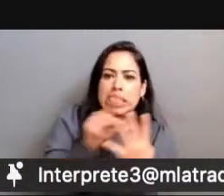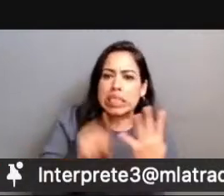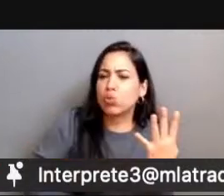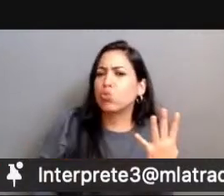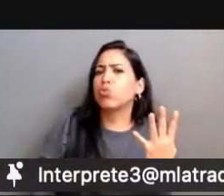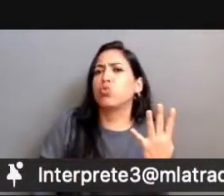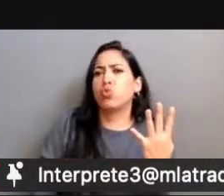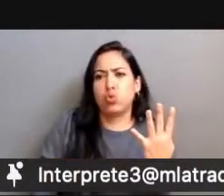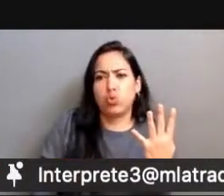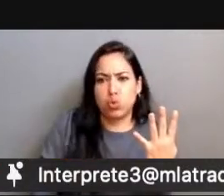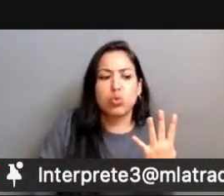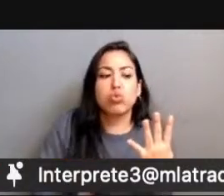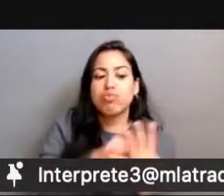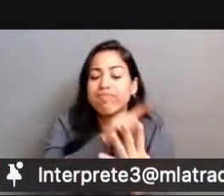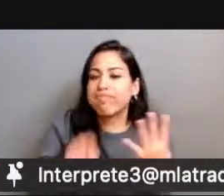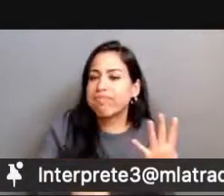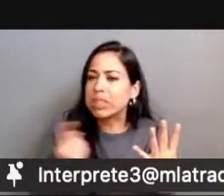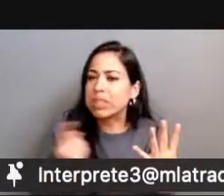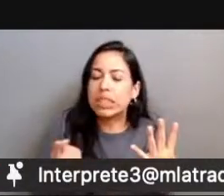really